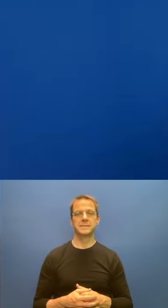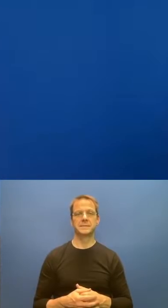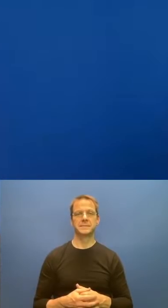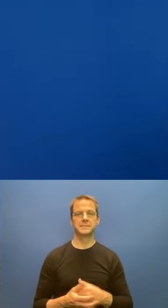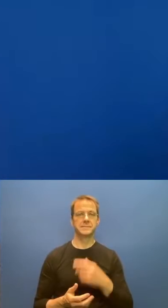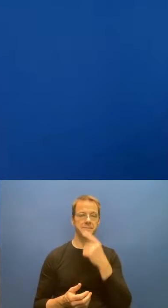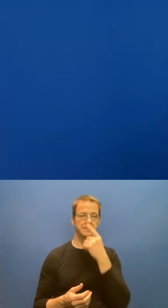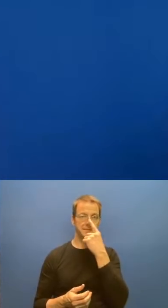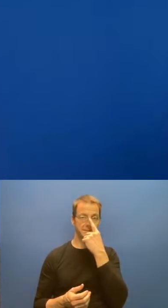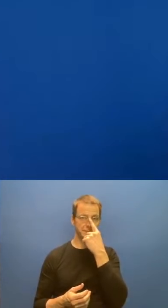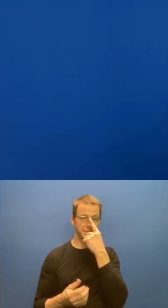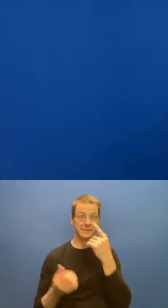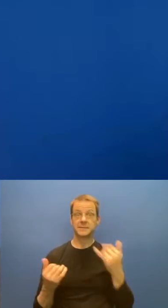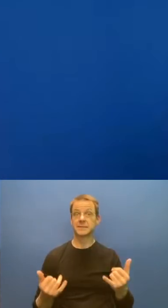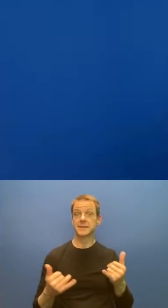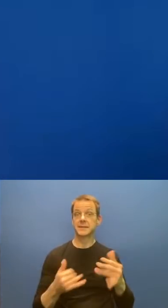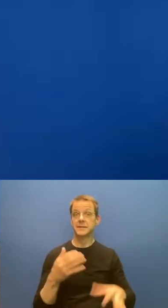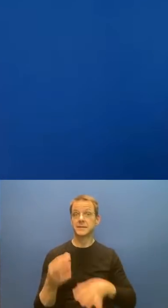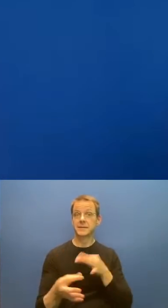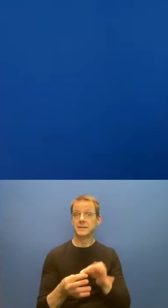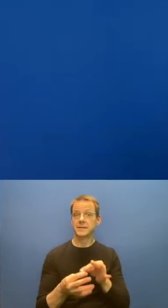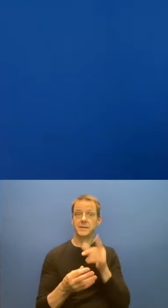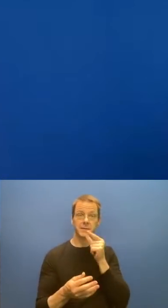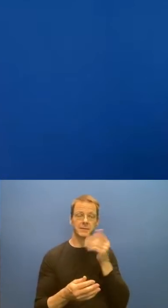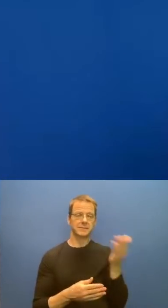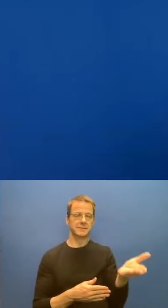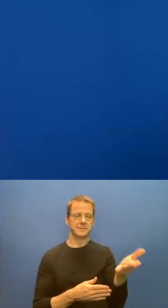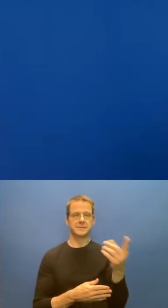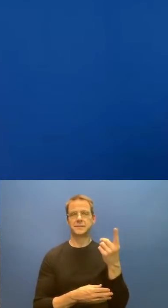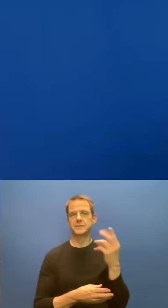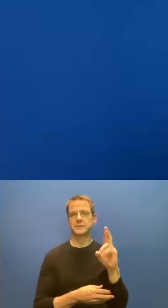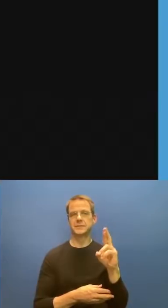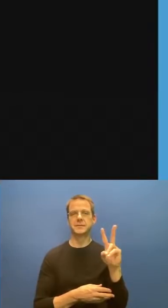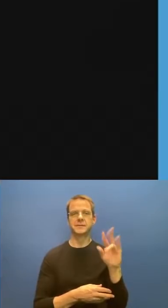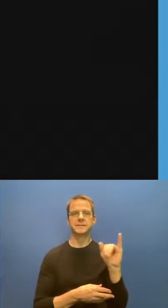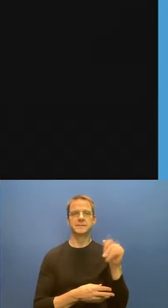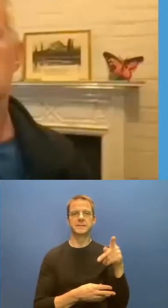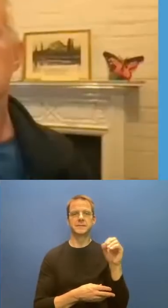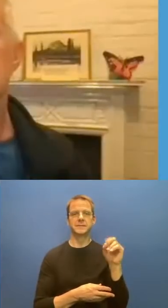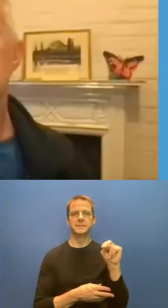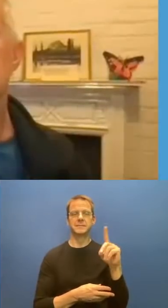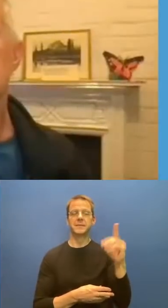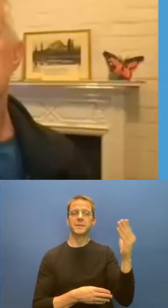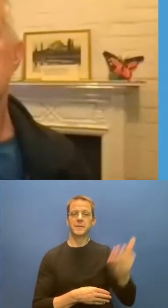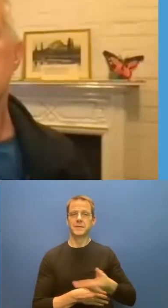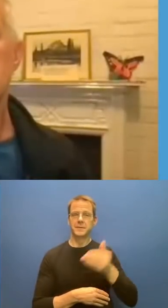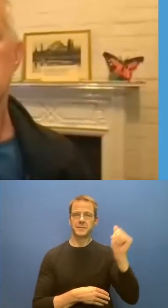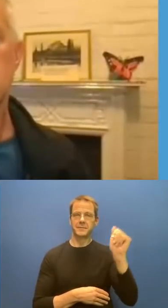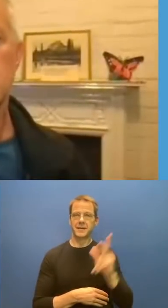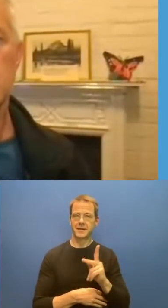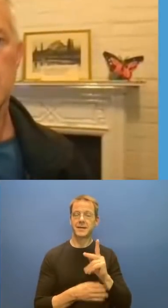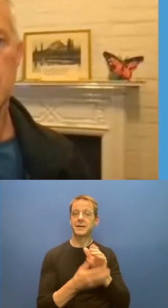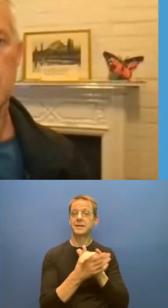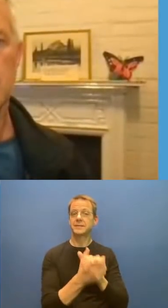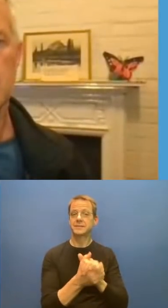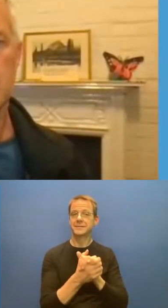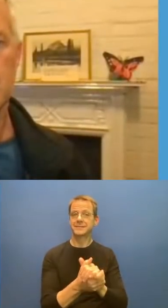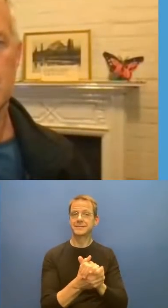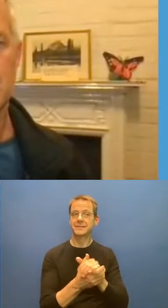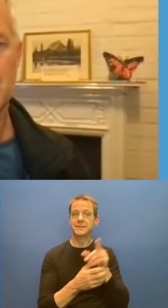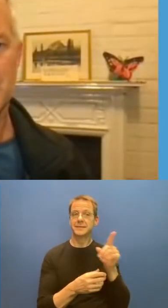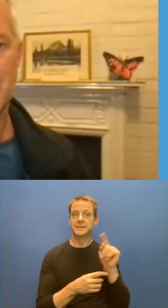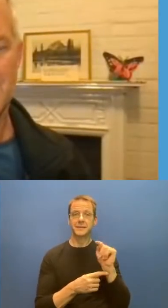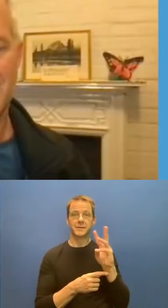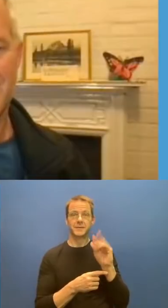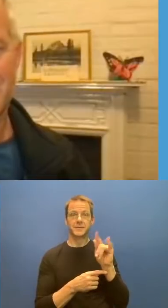And with us today for that update is Dr. Vipond. Dr. Vipond, welcome back and congratulations on regaining your